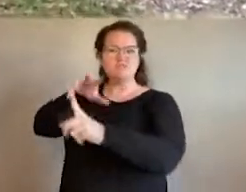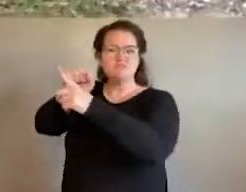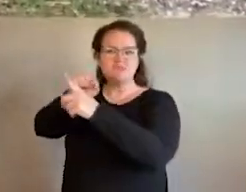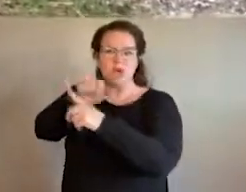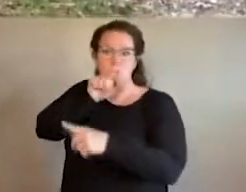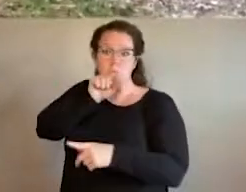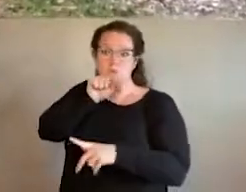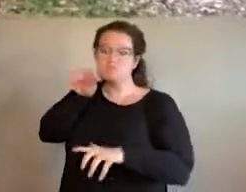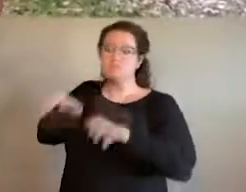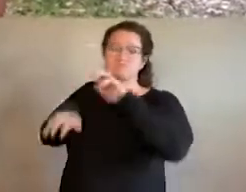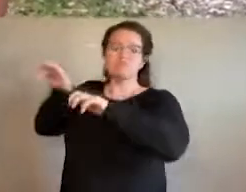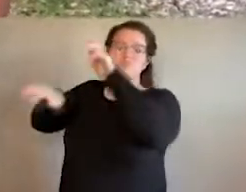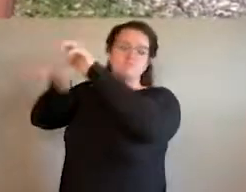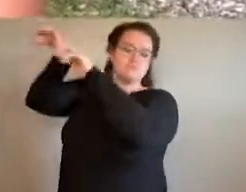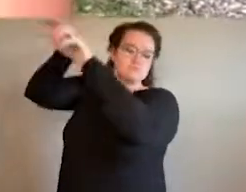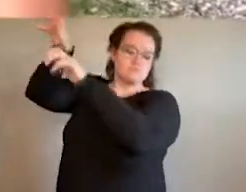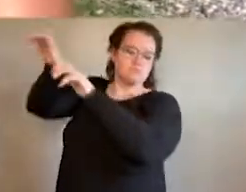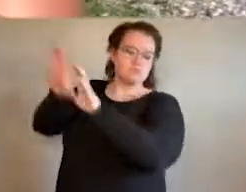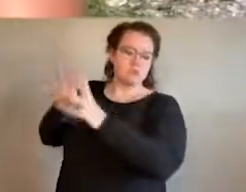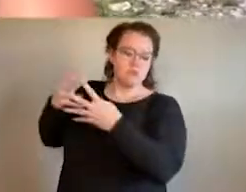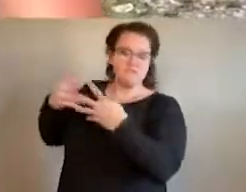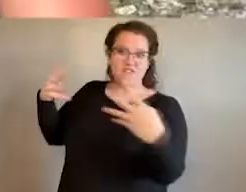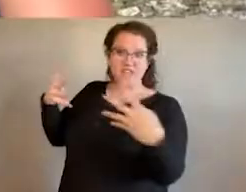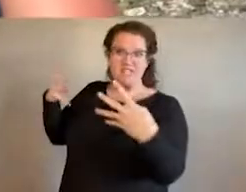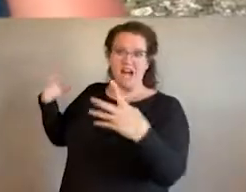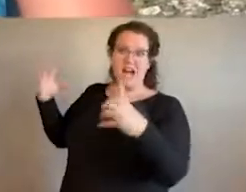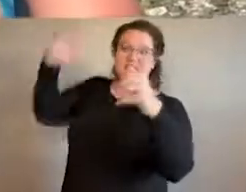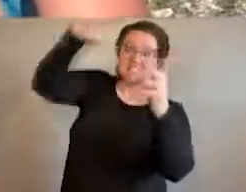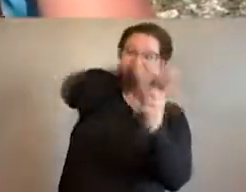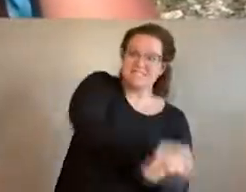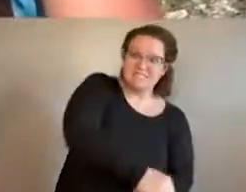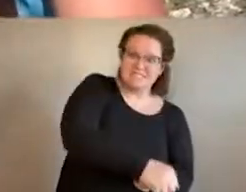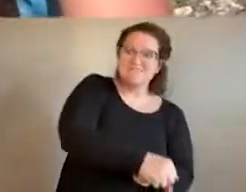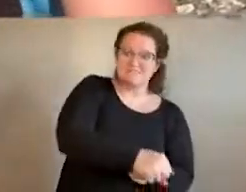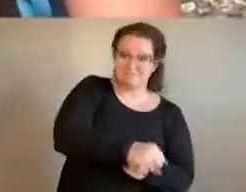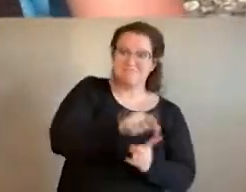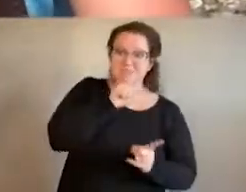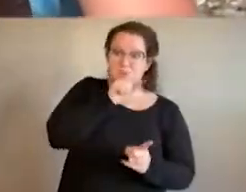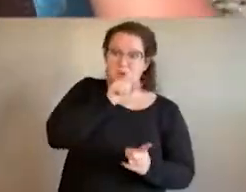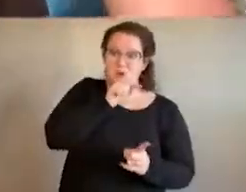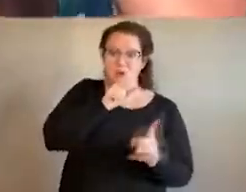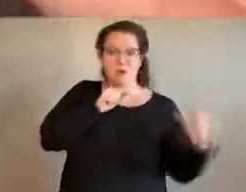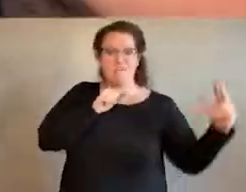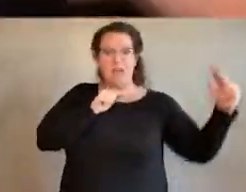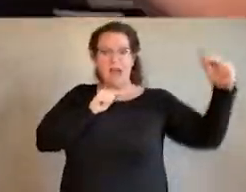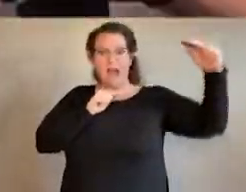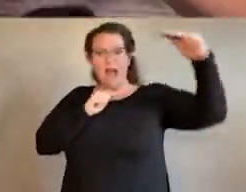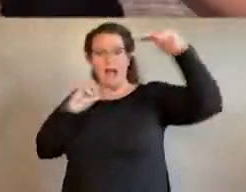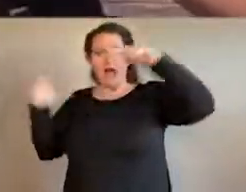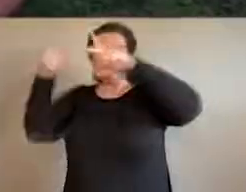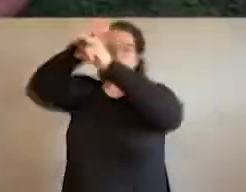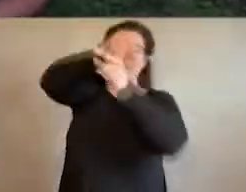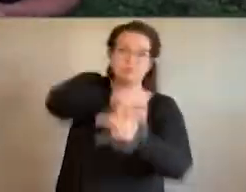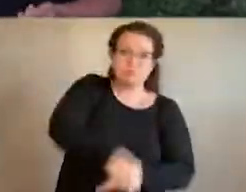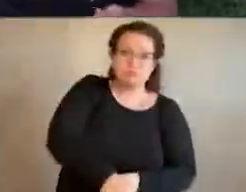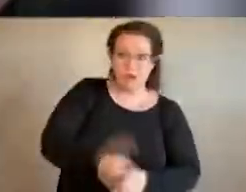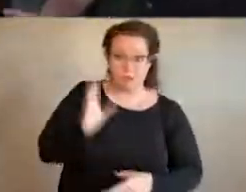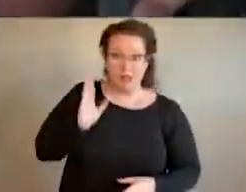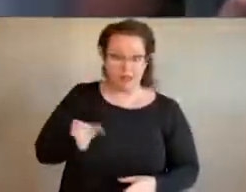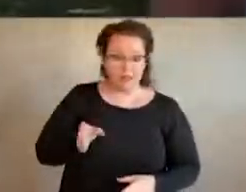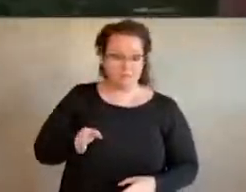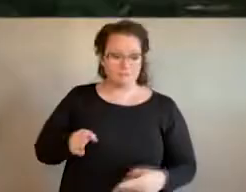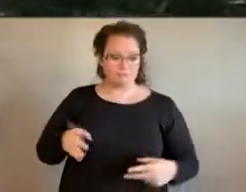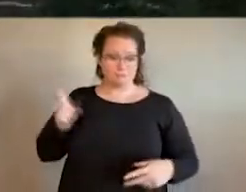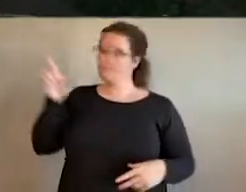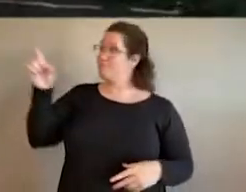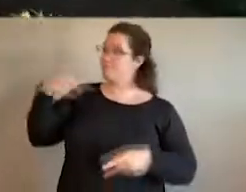she'll climb up the side of the fencing and like jump off, and she will catch them midair. She's really agile. This is